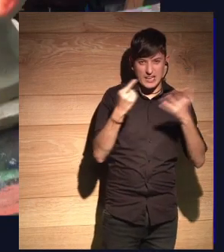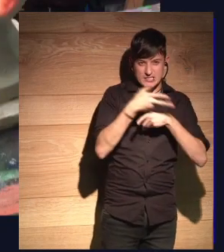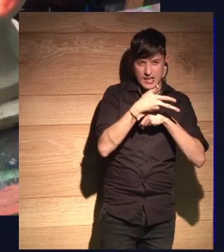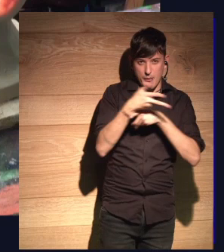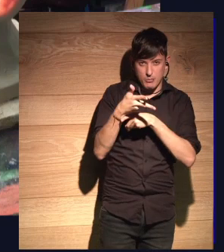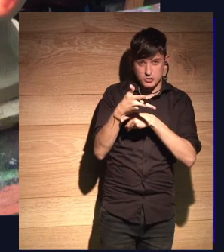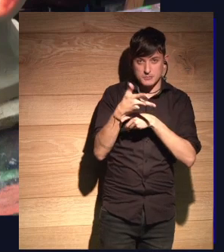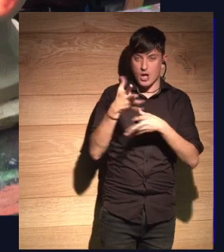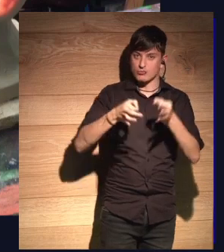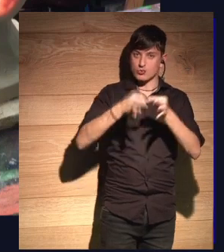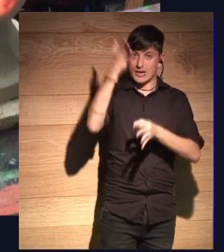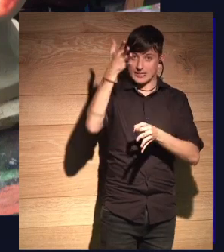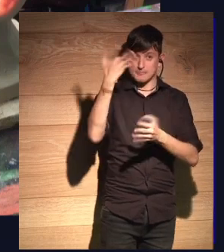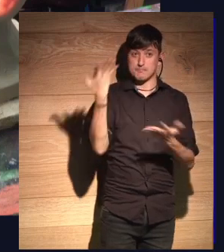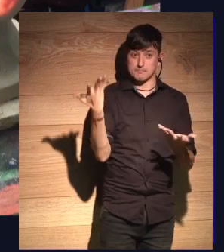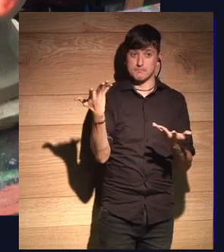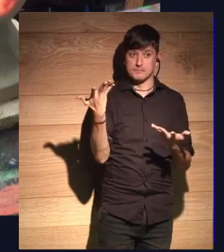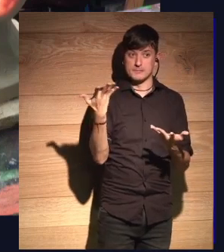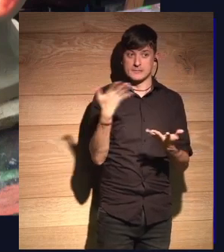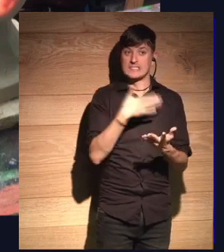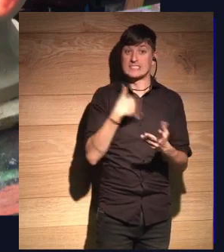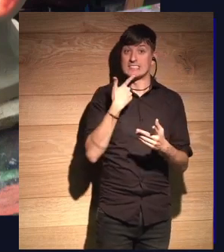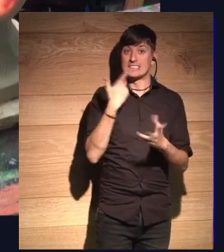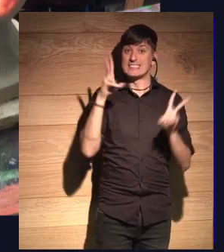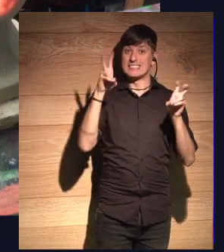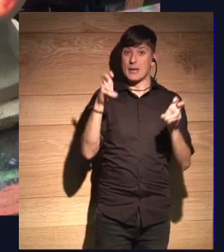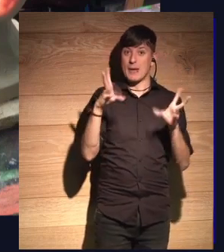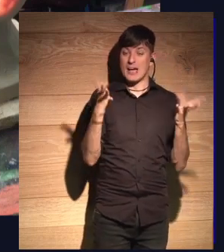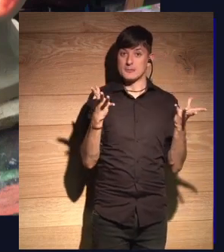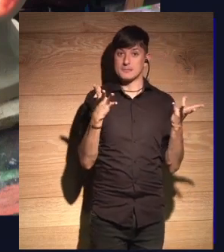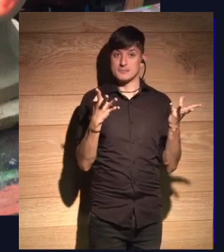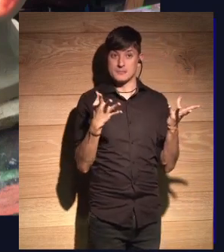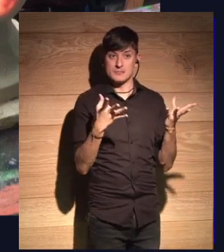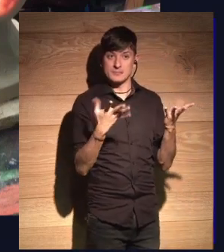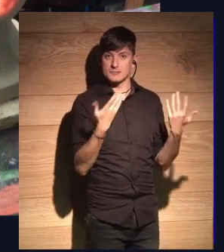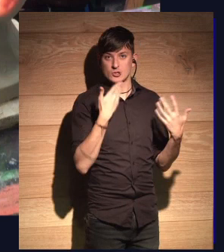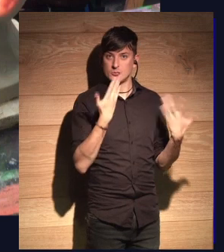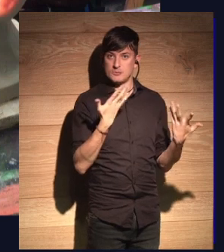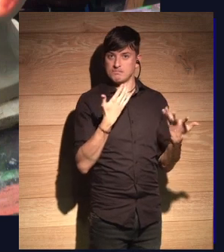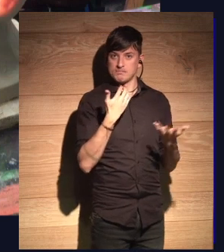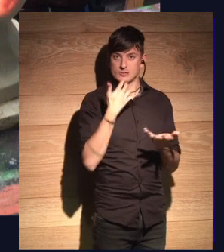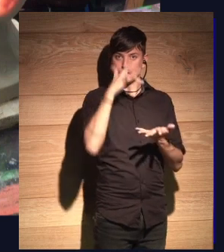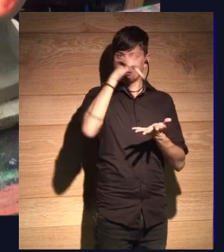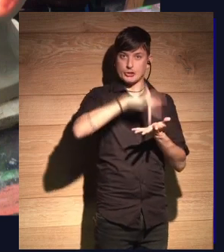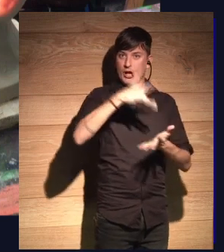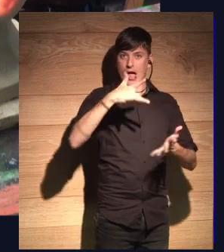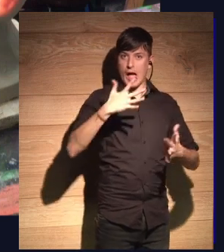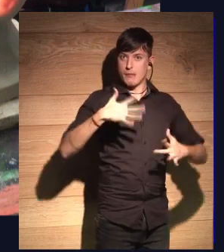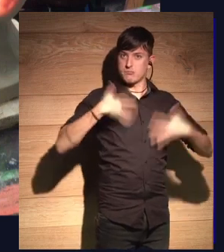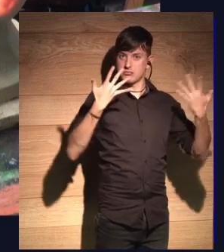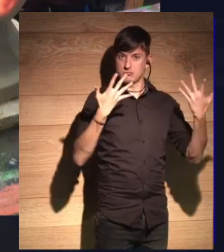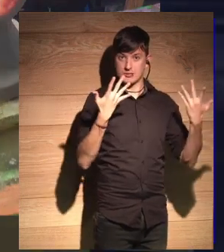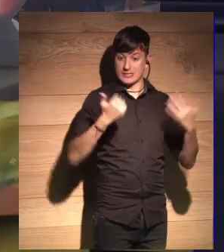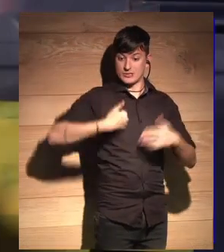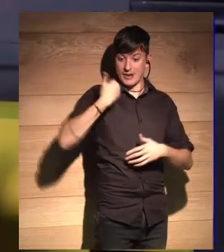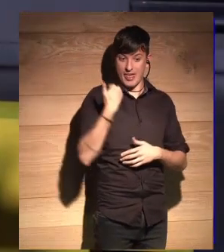this is what I mean about kind of, I don't know, there's this synergy or beautiful accidents, or she happened to have her face already